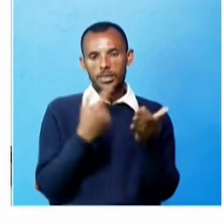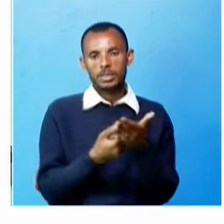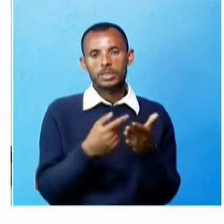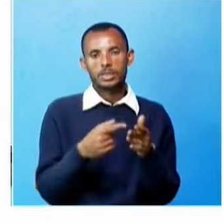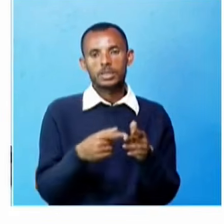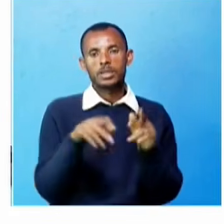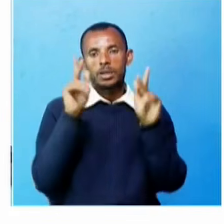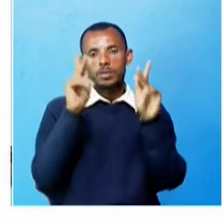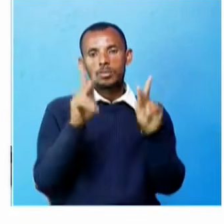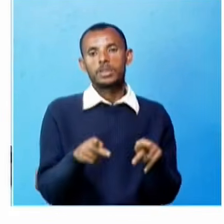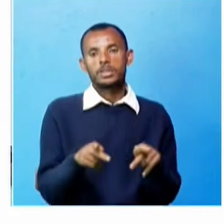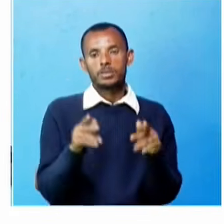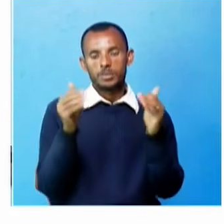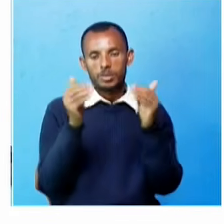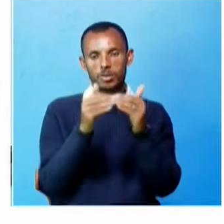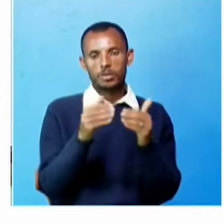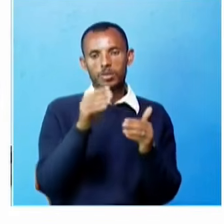is